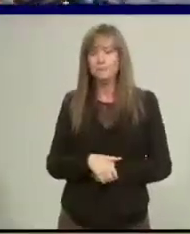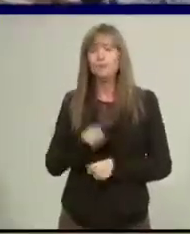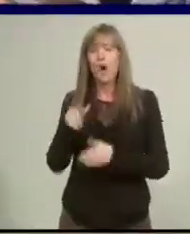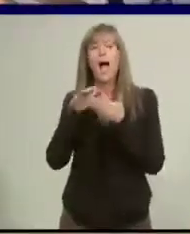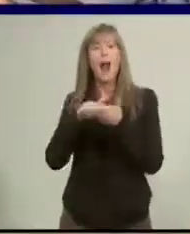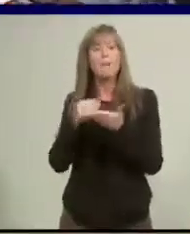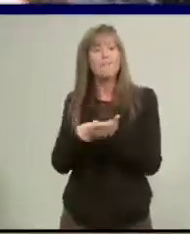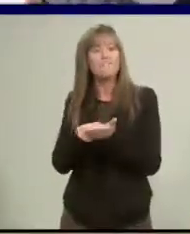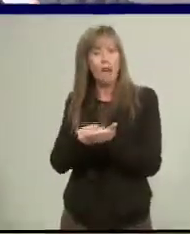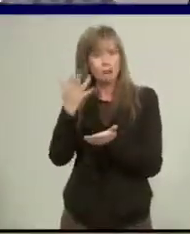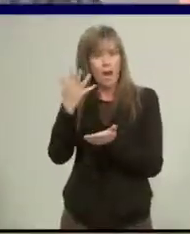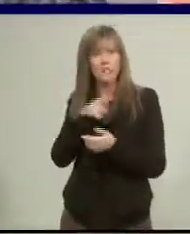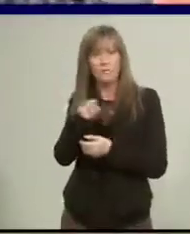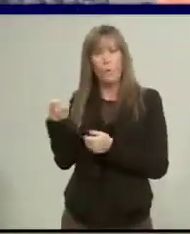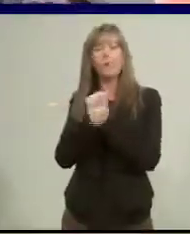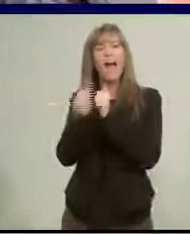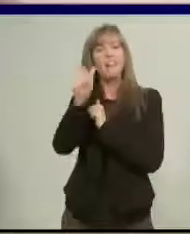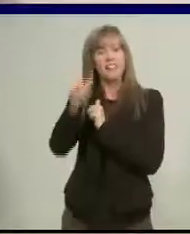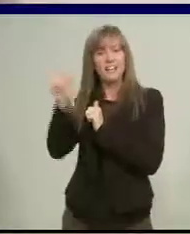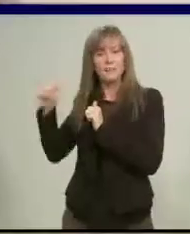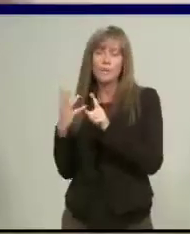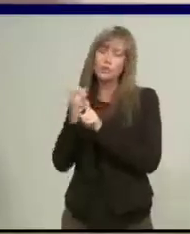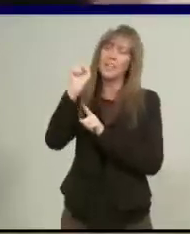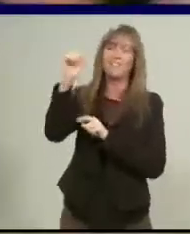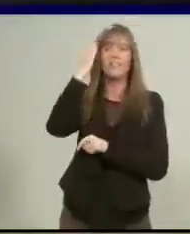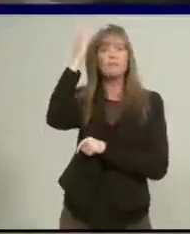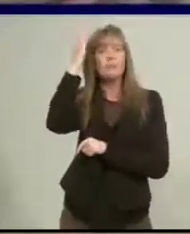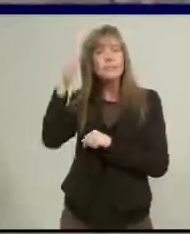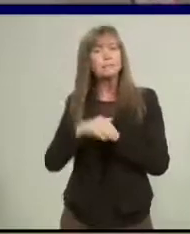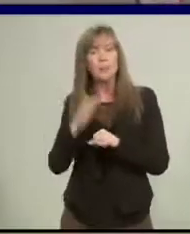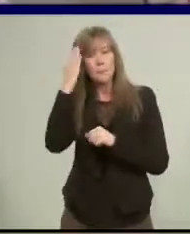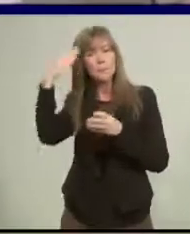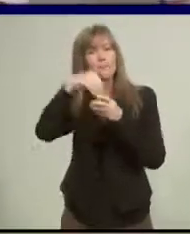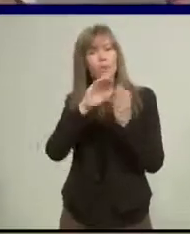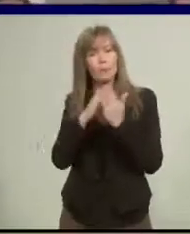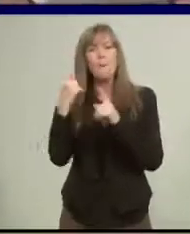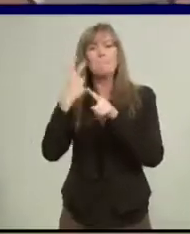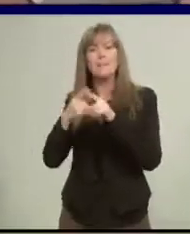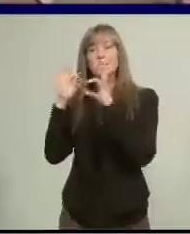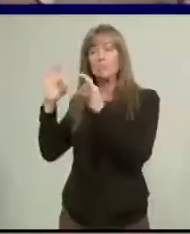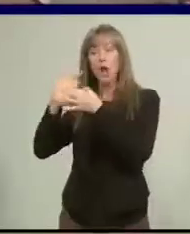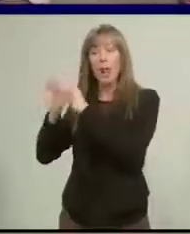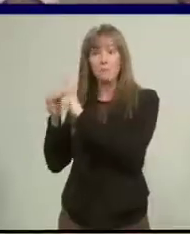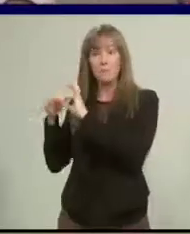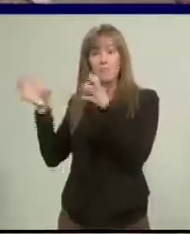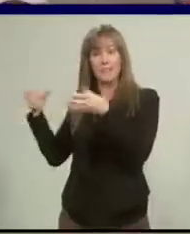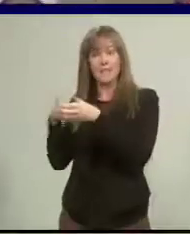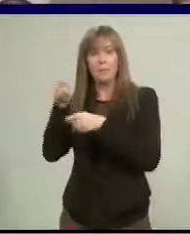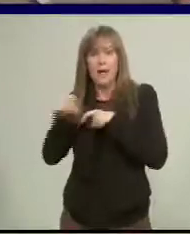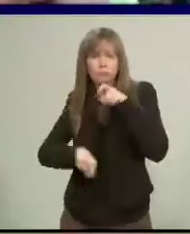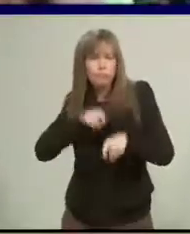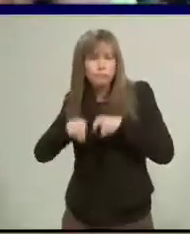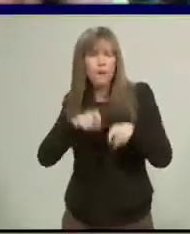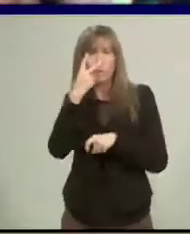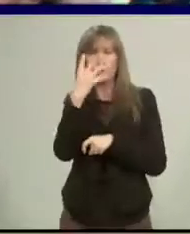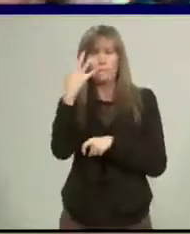these athletes to reach their dreams. Members of the community and Special Olympics team are cycling around the clock for 24